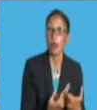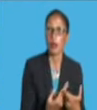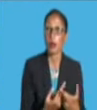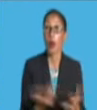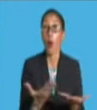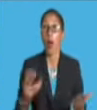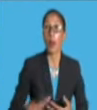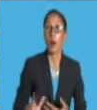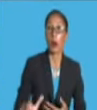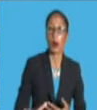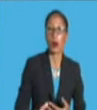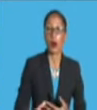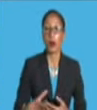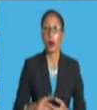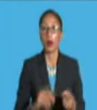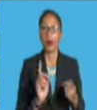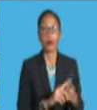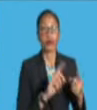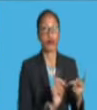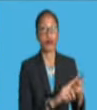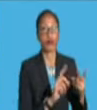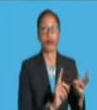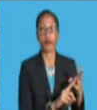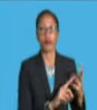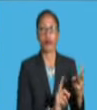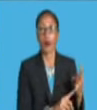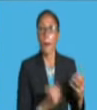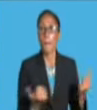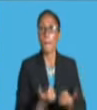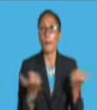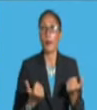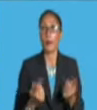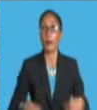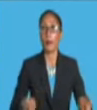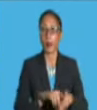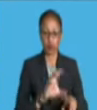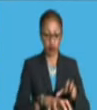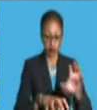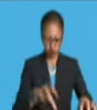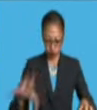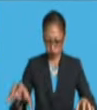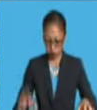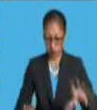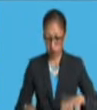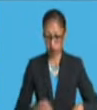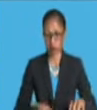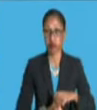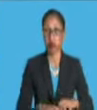Nasia Lambasa, Vunika, Nangingi, Nalamba, Wavuavu, Olana, Vunivutu,